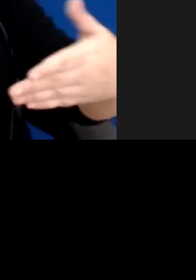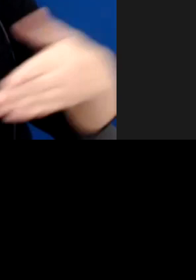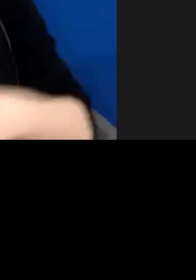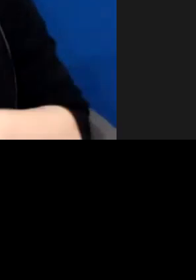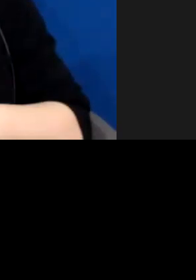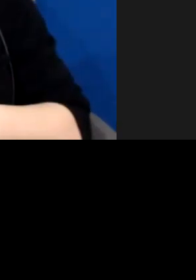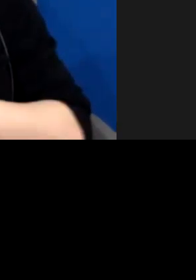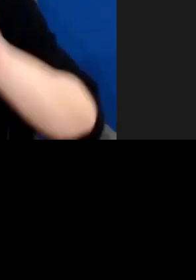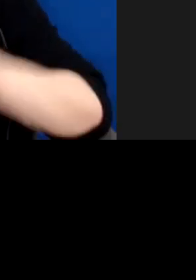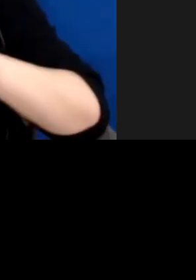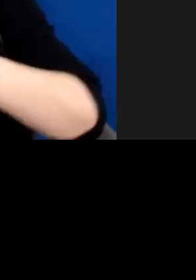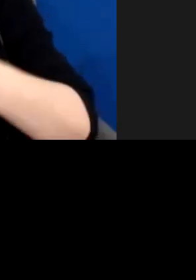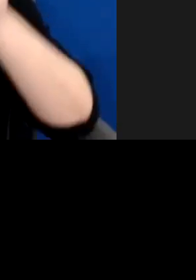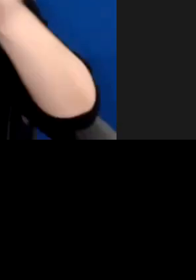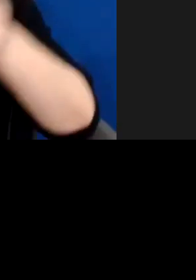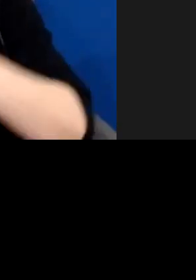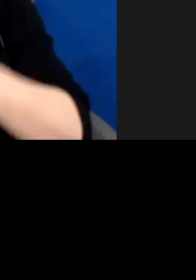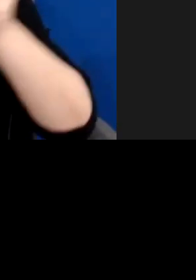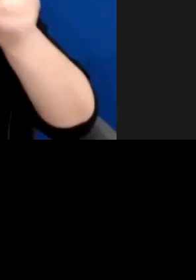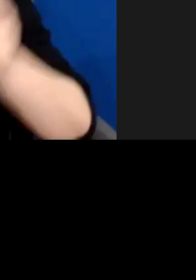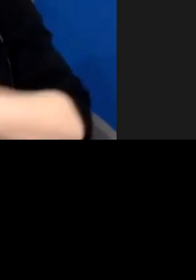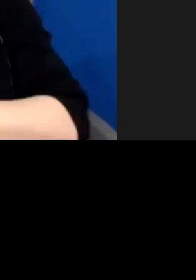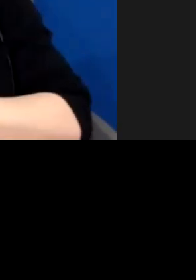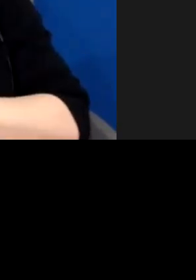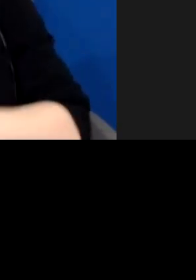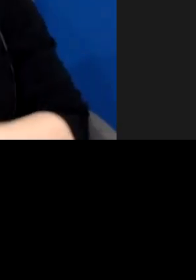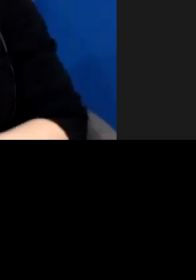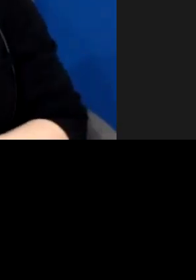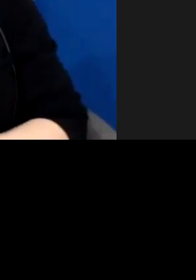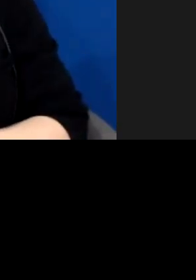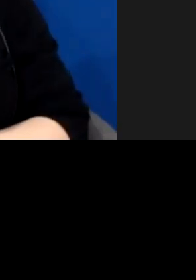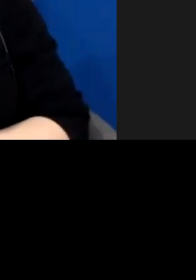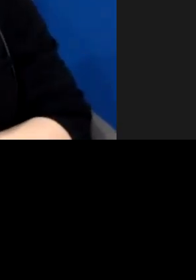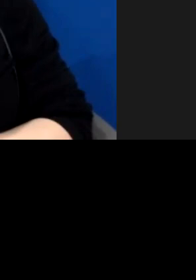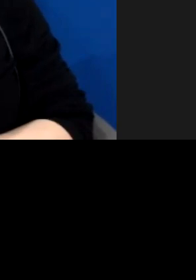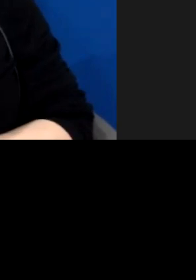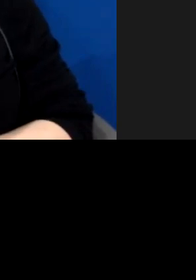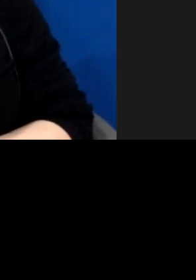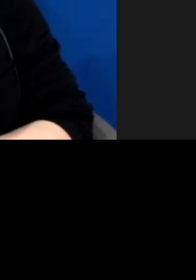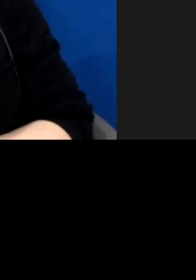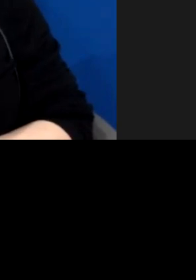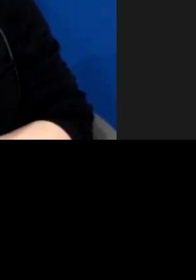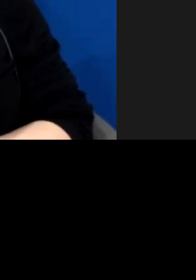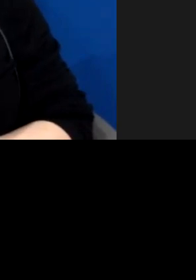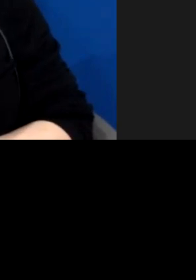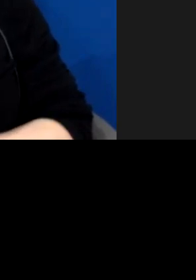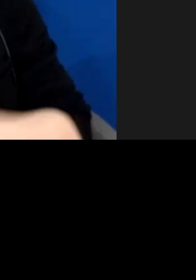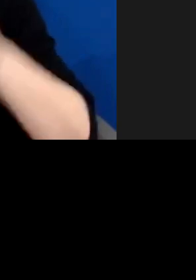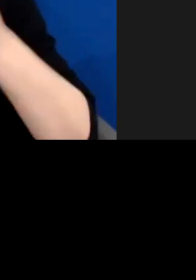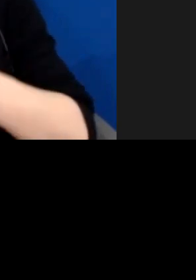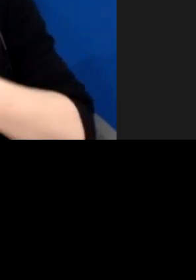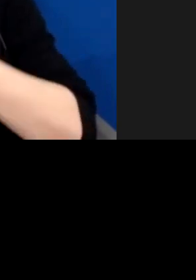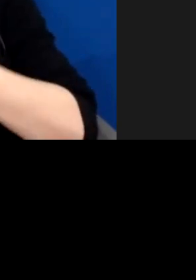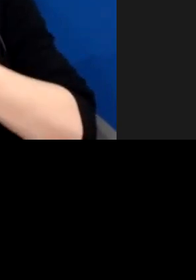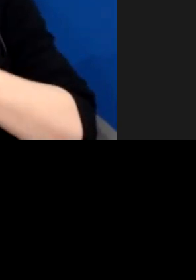that you had shared on your slides in the chat as well. So they Thank you. will be clickable on the slides when we share them on